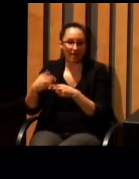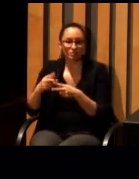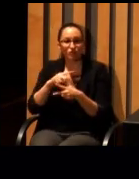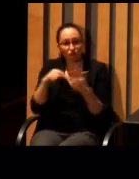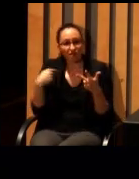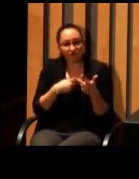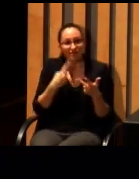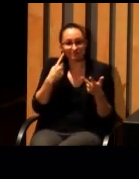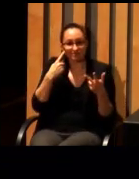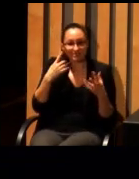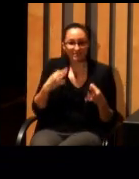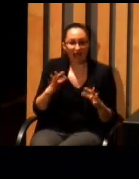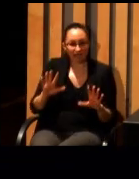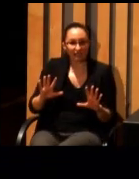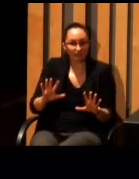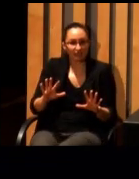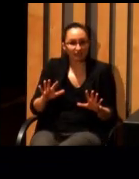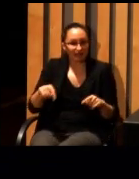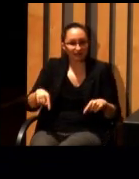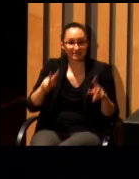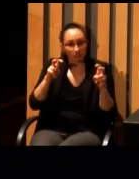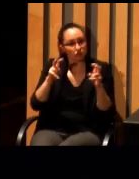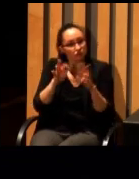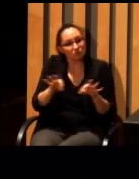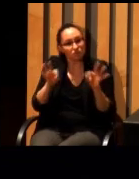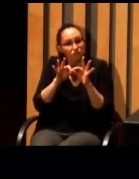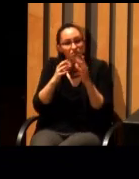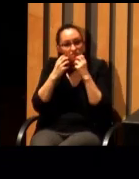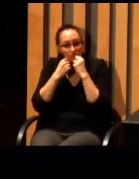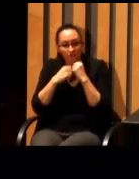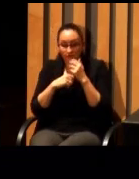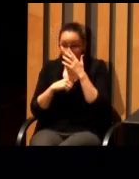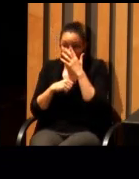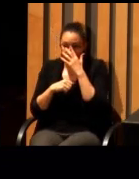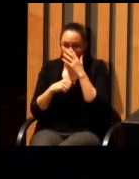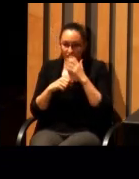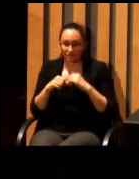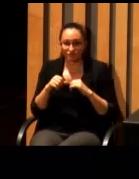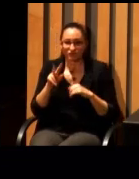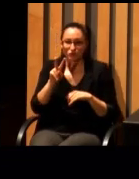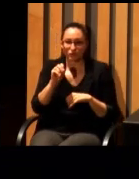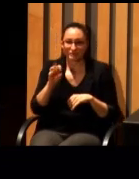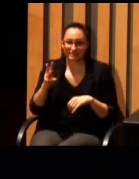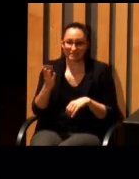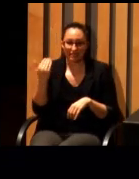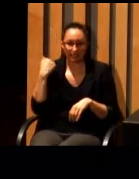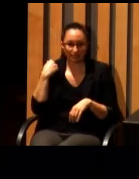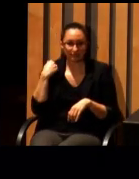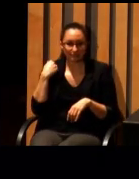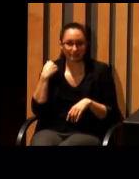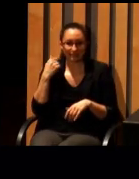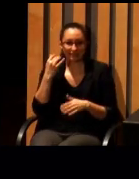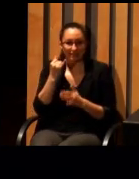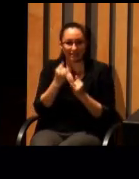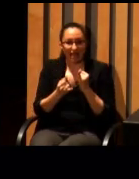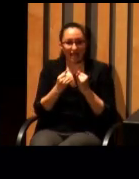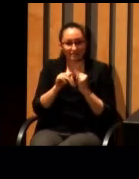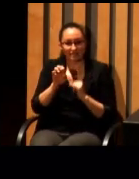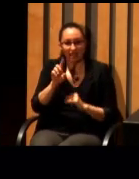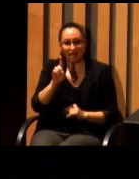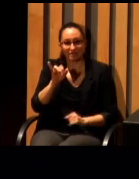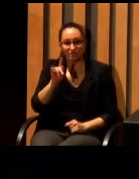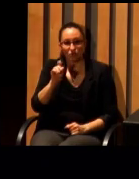And the Post actually had an editorial, I believe Robert Holden said, in 2006 was the last one that said, as